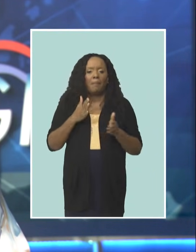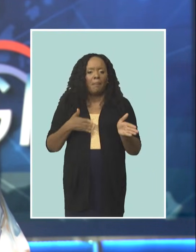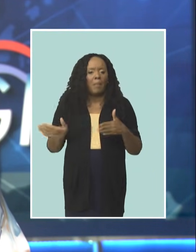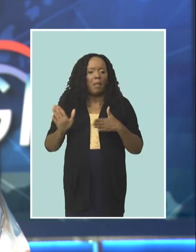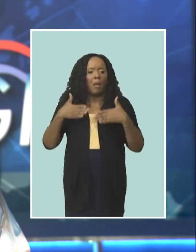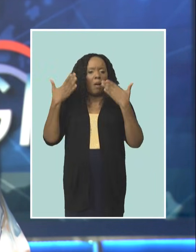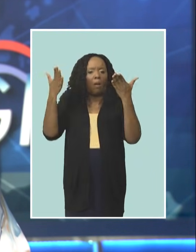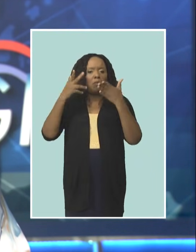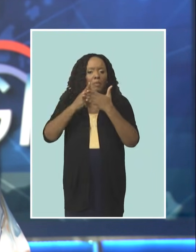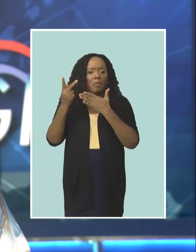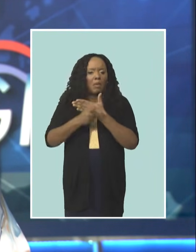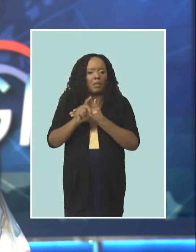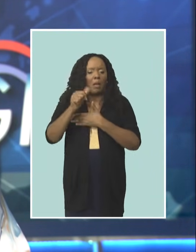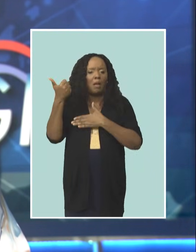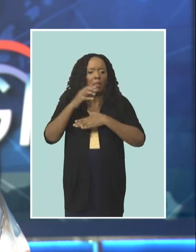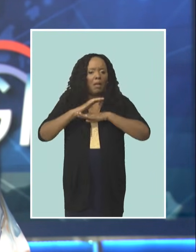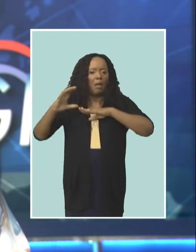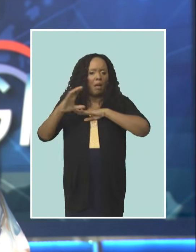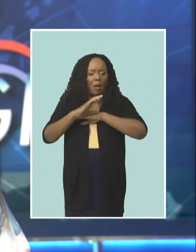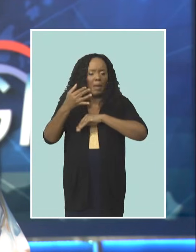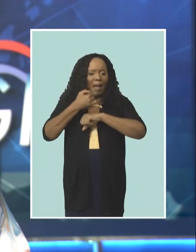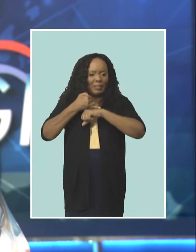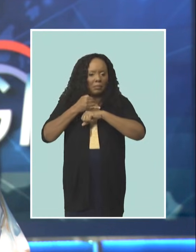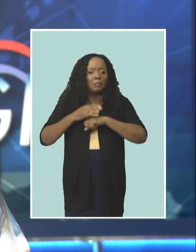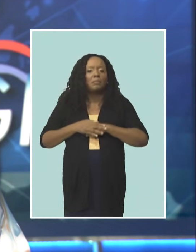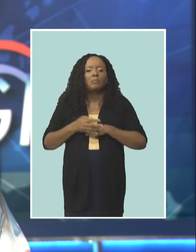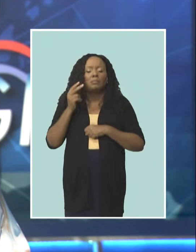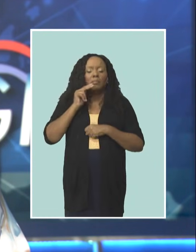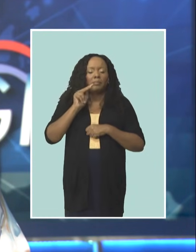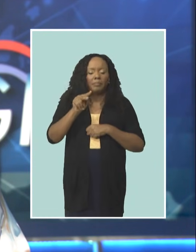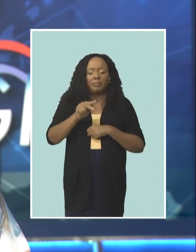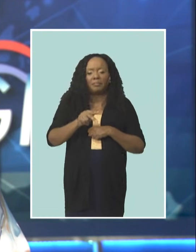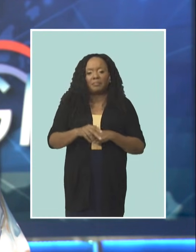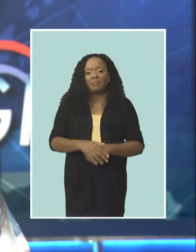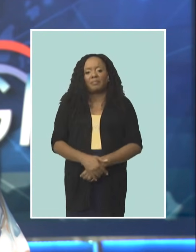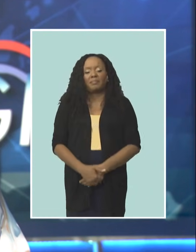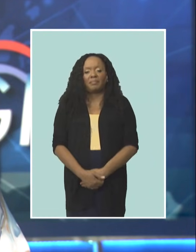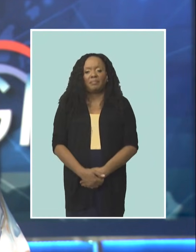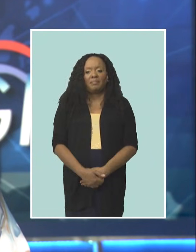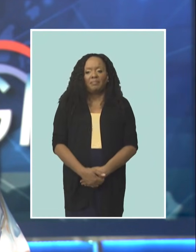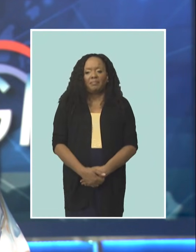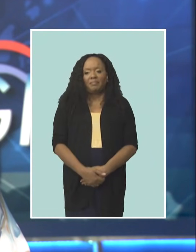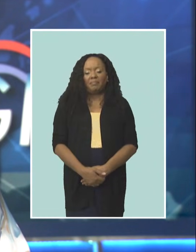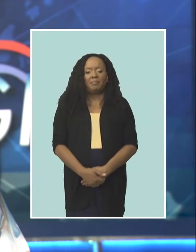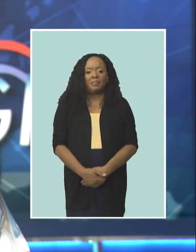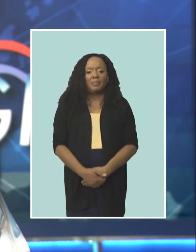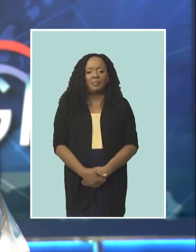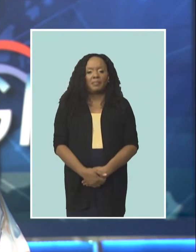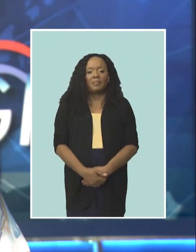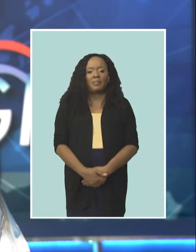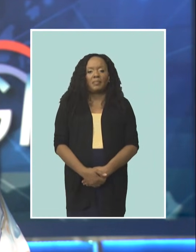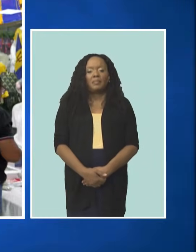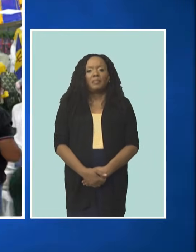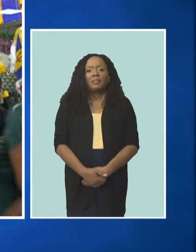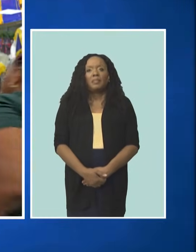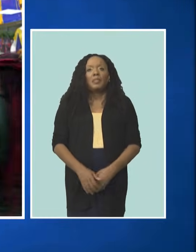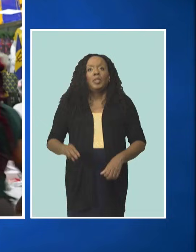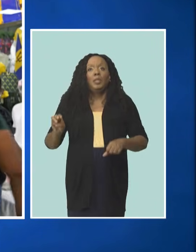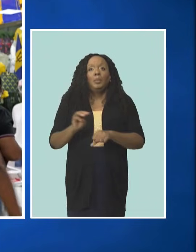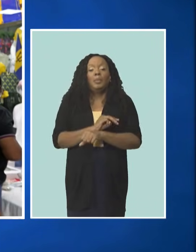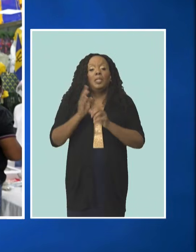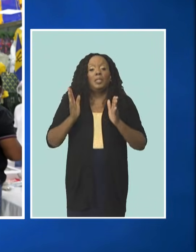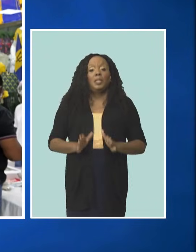offer the programme to other regional countries. Our reporter Akeem Klinkett was there and has the story. Minister of